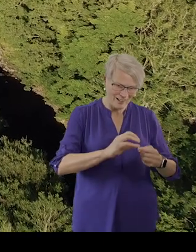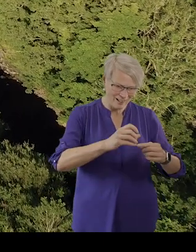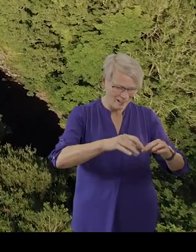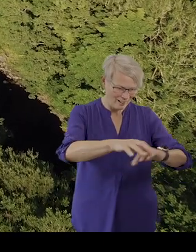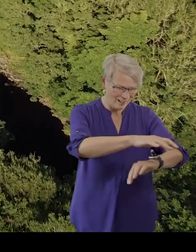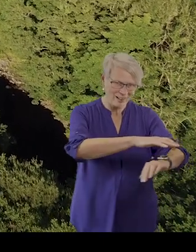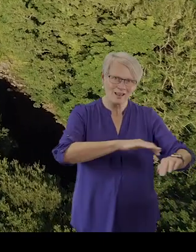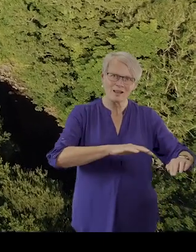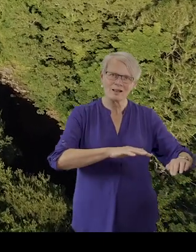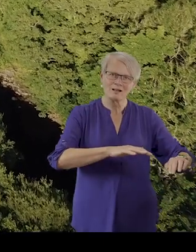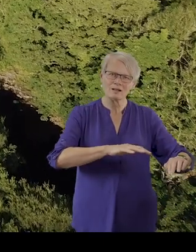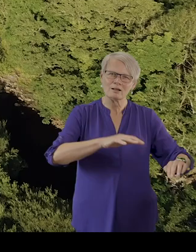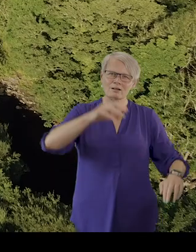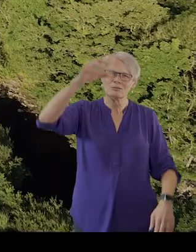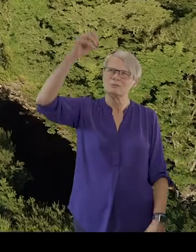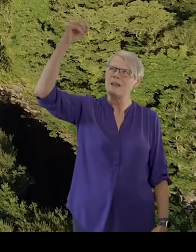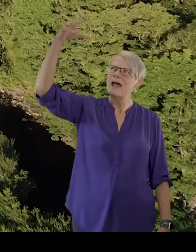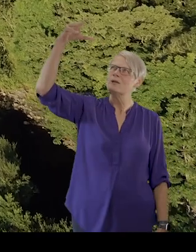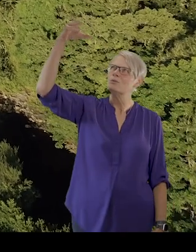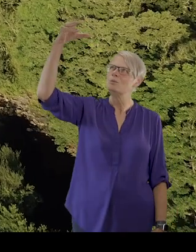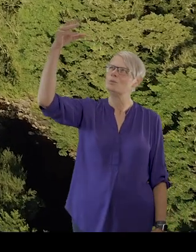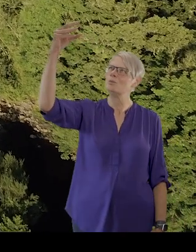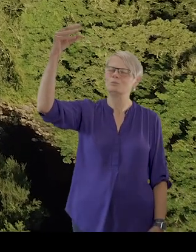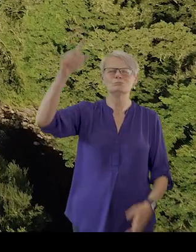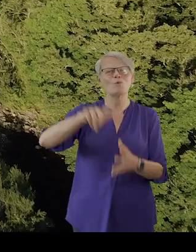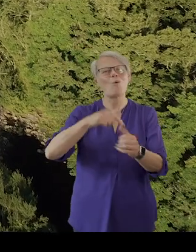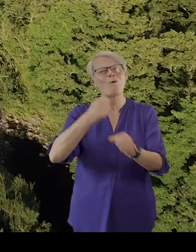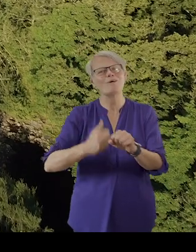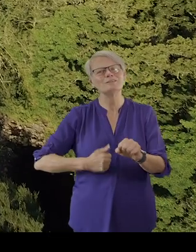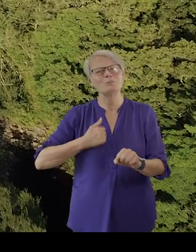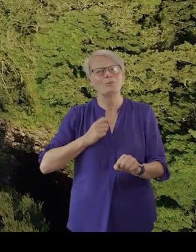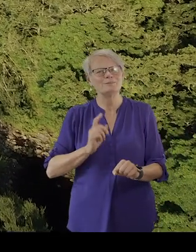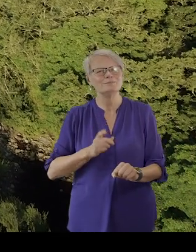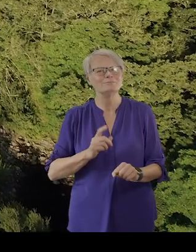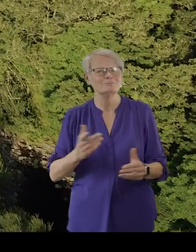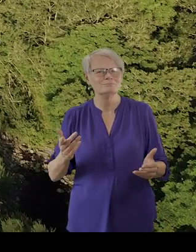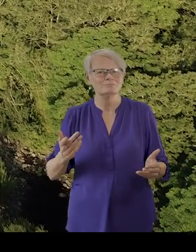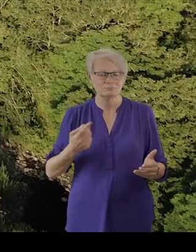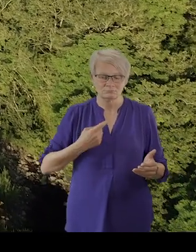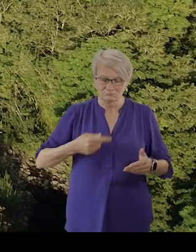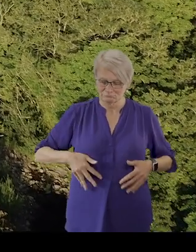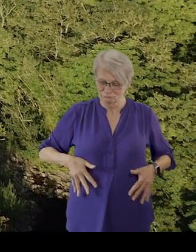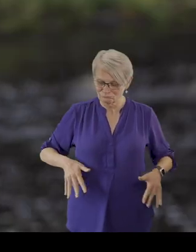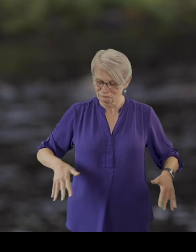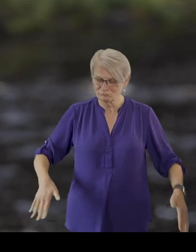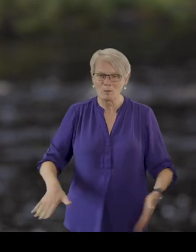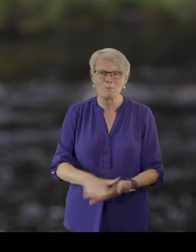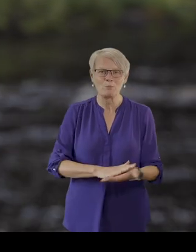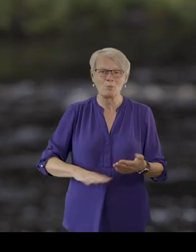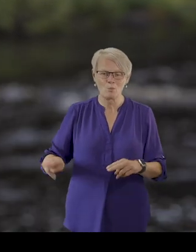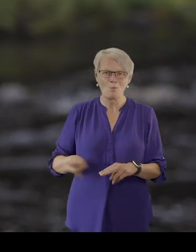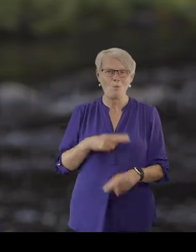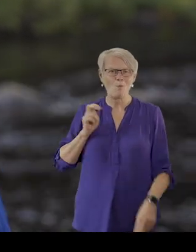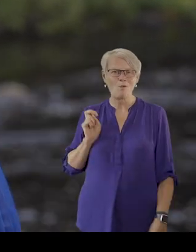other. The light is tired on an August morning. In a flowing river blue dress, I walk beside